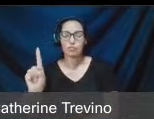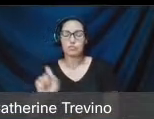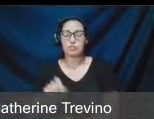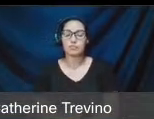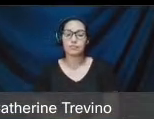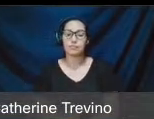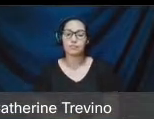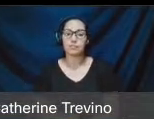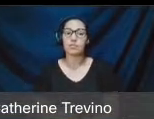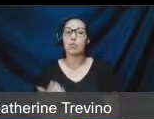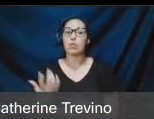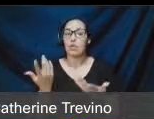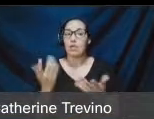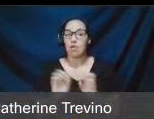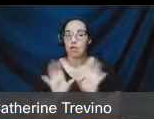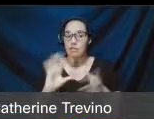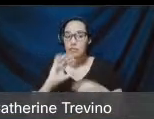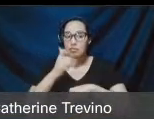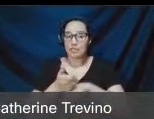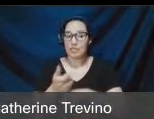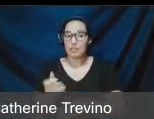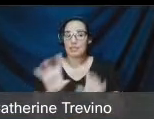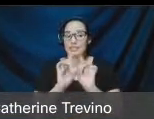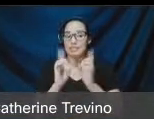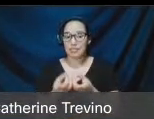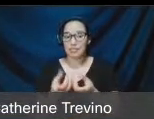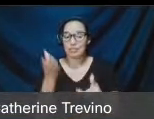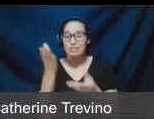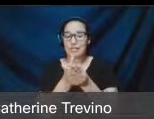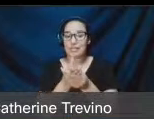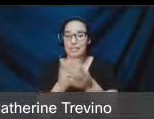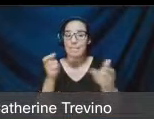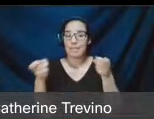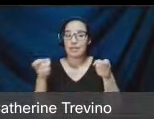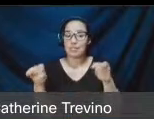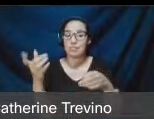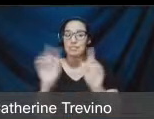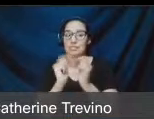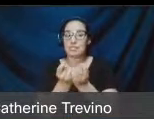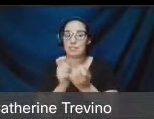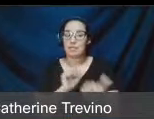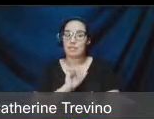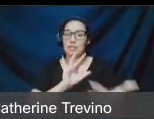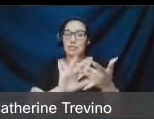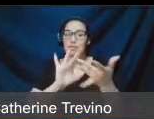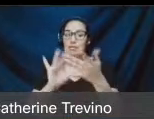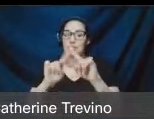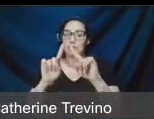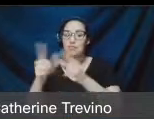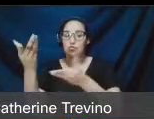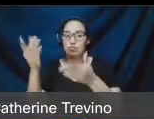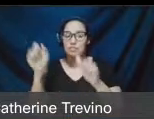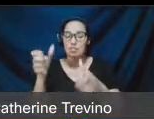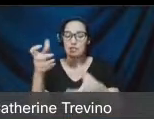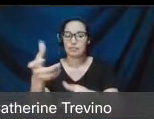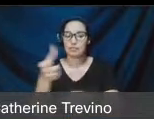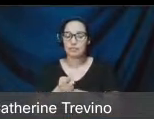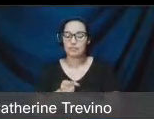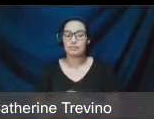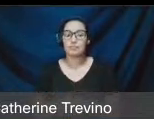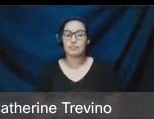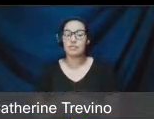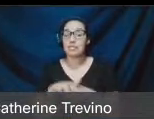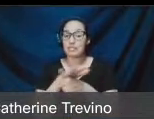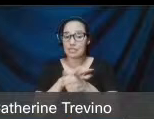developed a district-level case management team, which sites can reach out to for basic needs and linkage to services. Sites have been encouraged